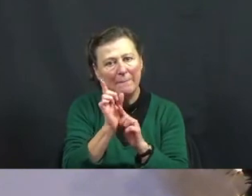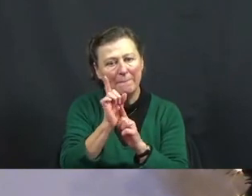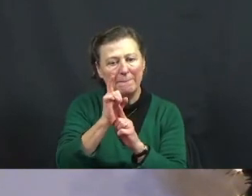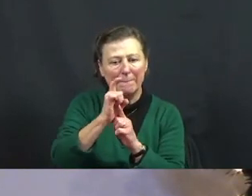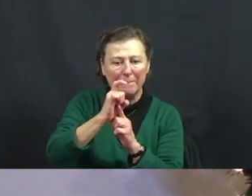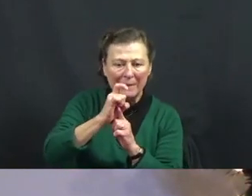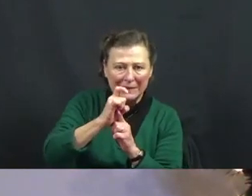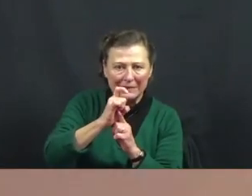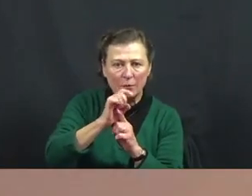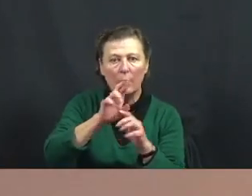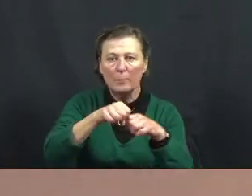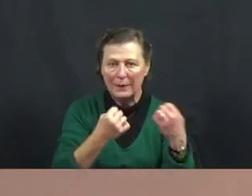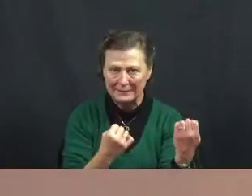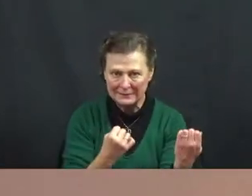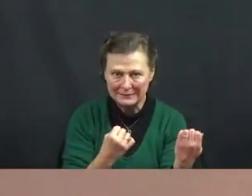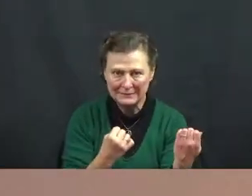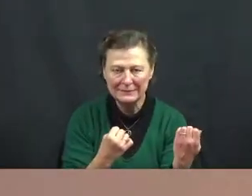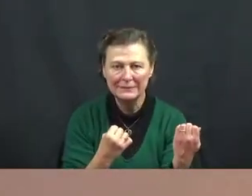or breaks.